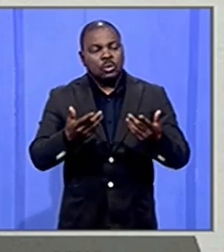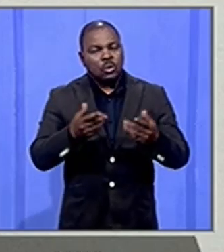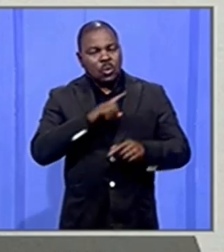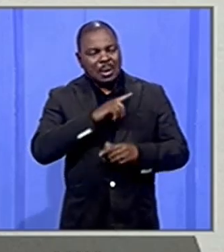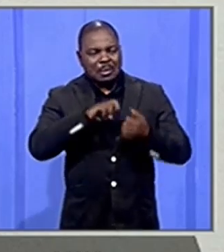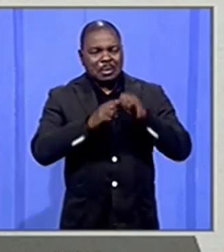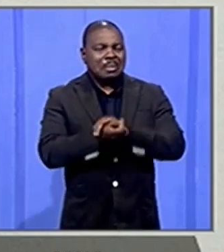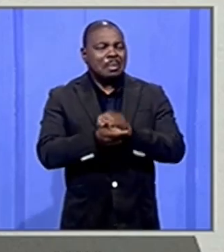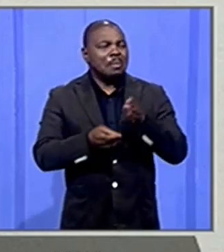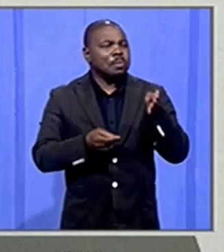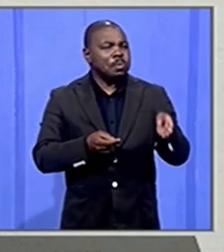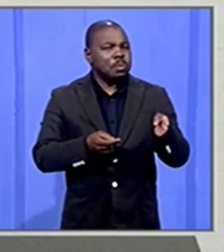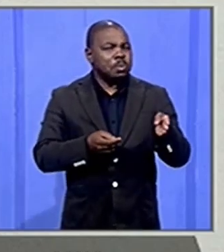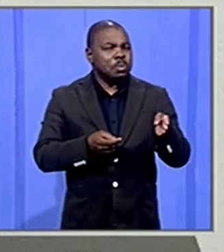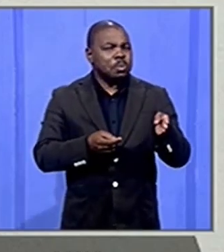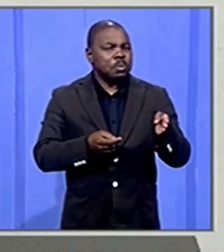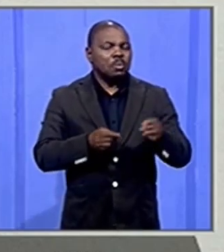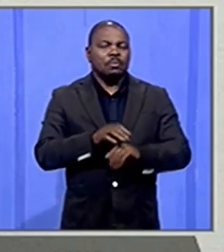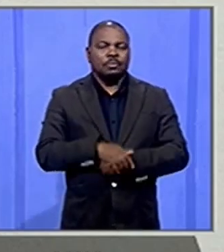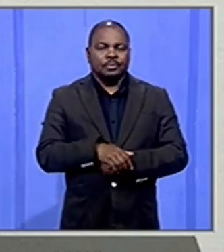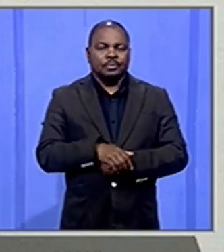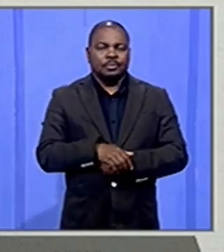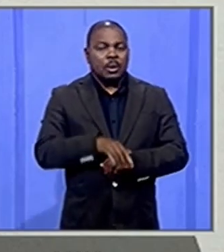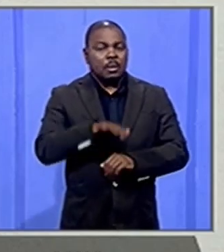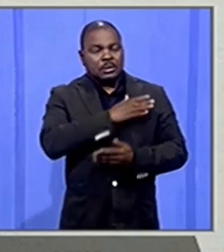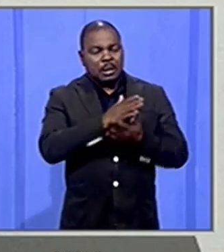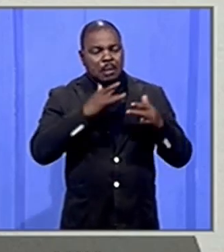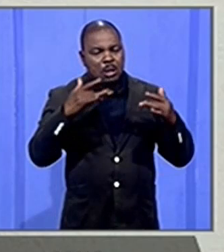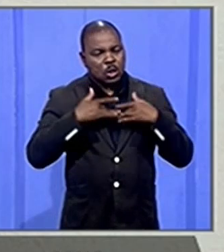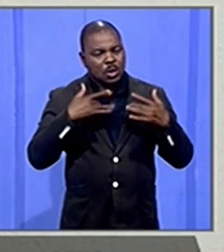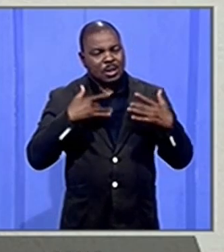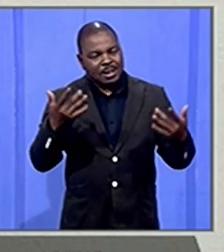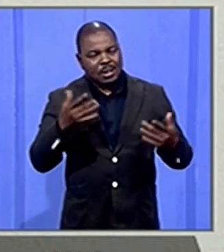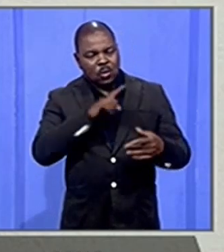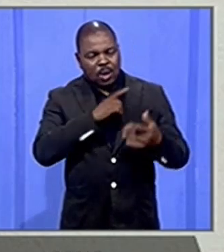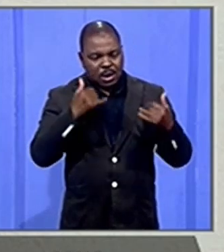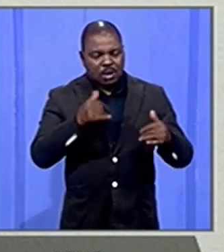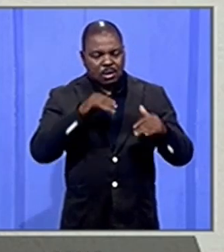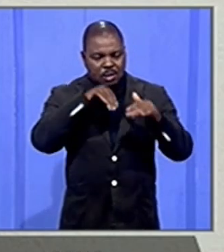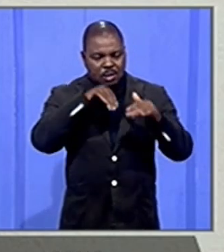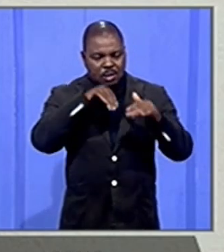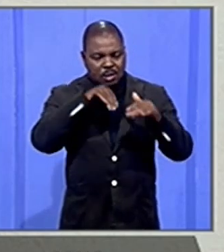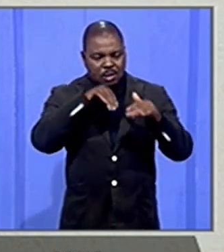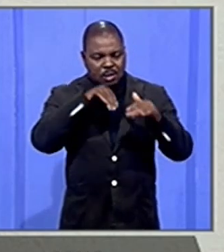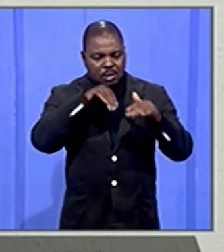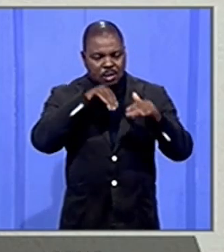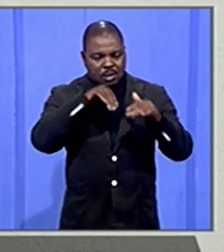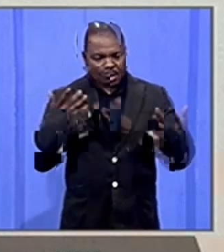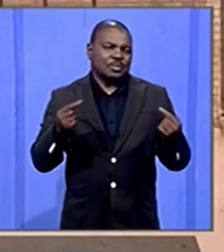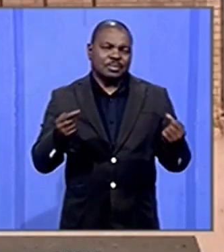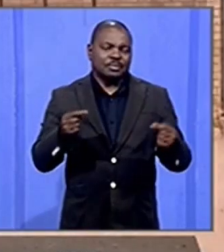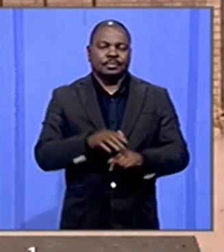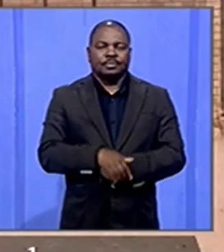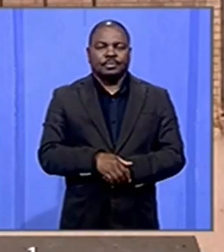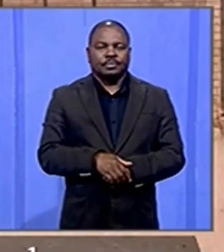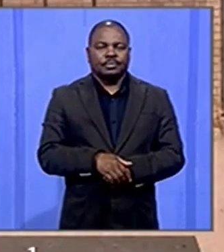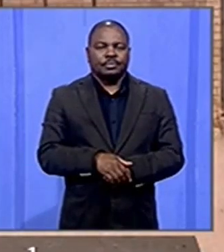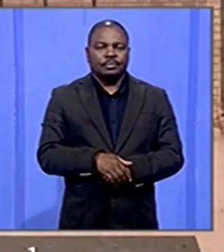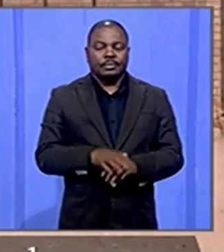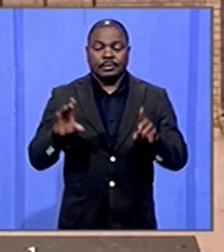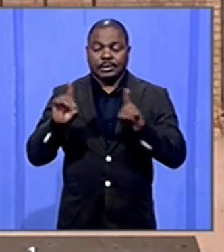a tlhagisitsweng mo nakong e e fetileng a kgoreletsang barutwana go nna kwa sekolong se se fetsang go tlhabololo. Lefapha